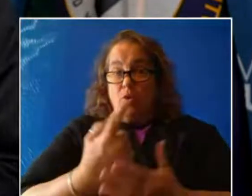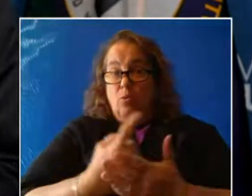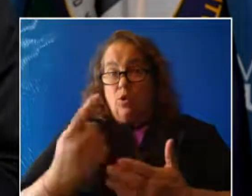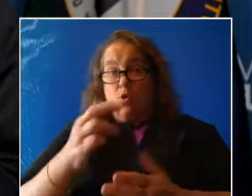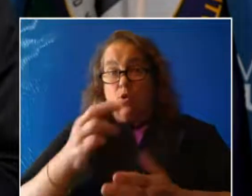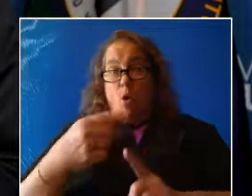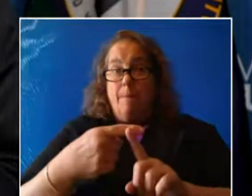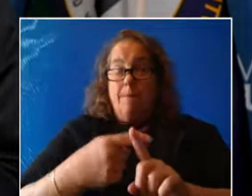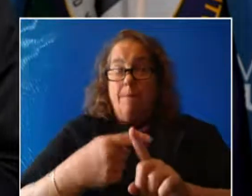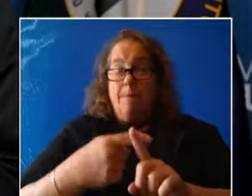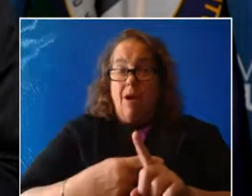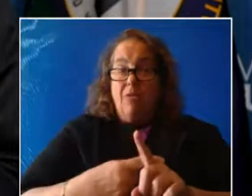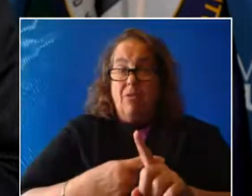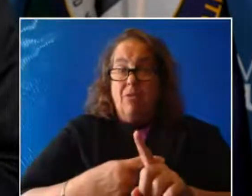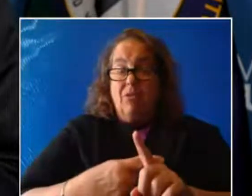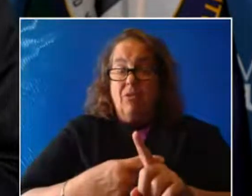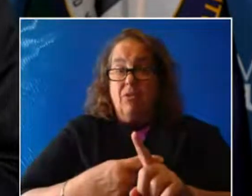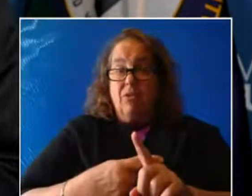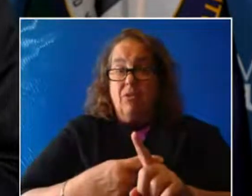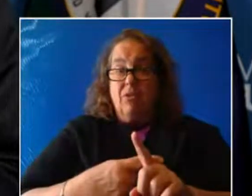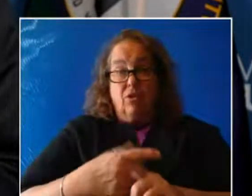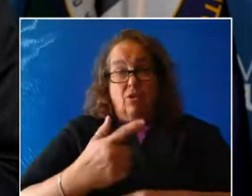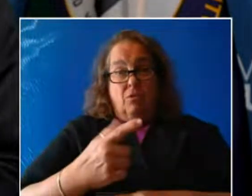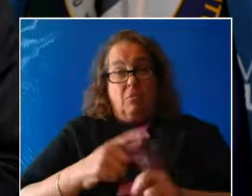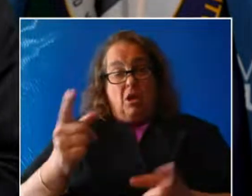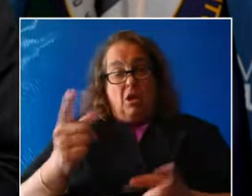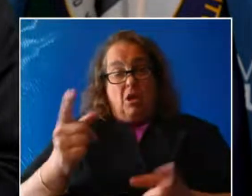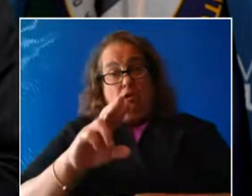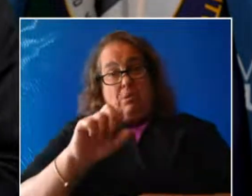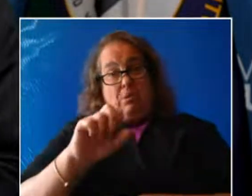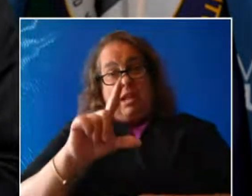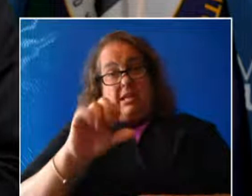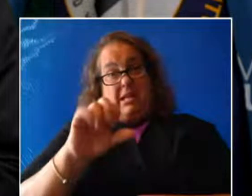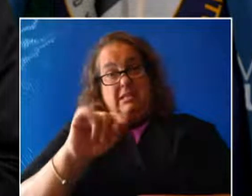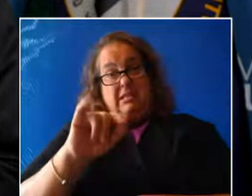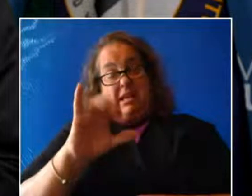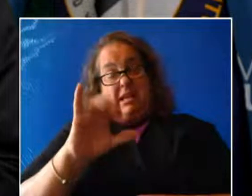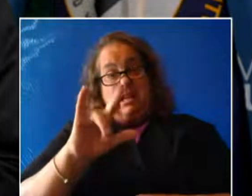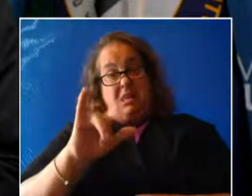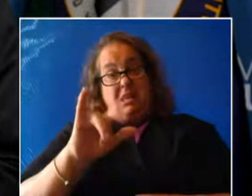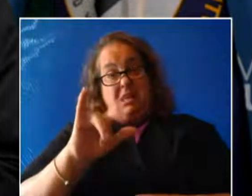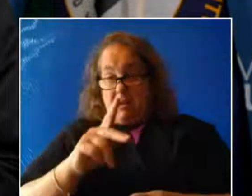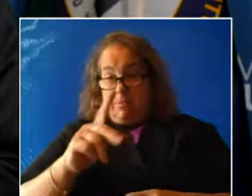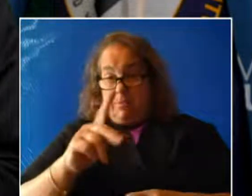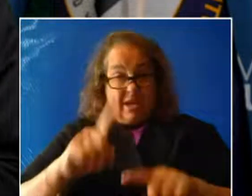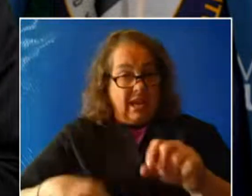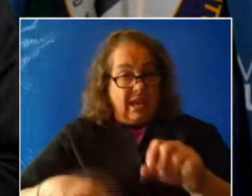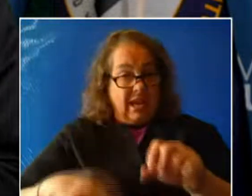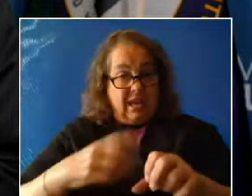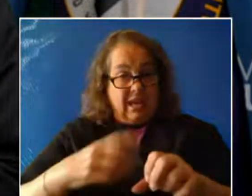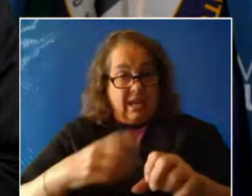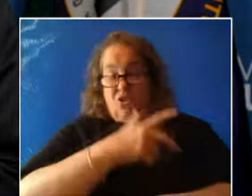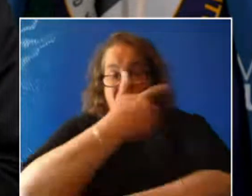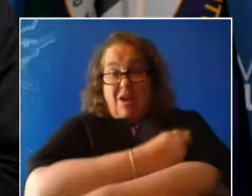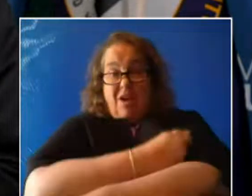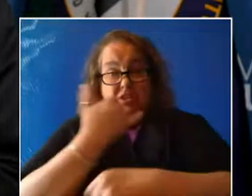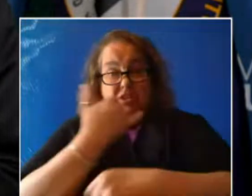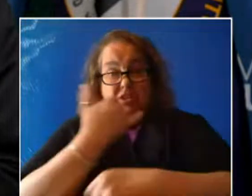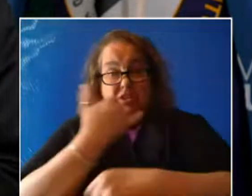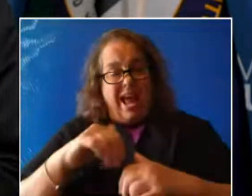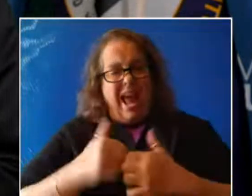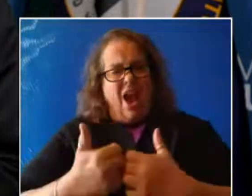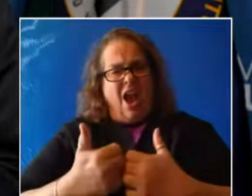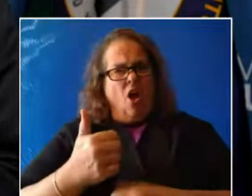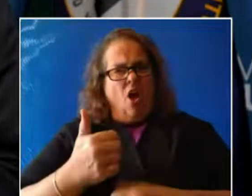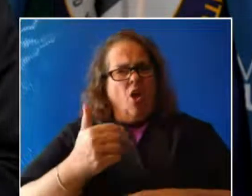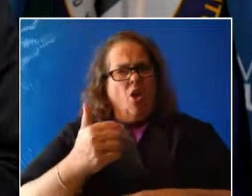frame. Realistically speaking, if people aren't able to get their vaccine right now, how far out are we anticipating that it